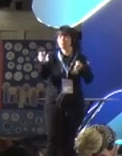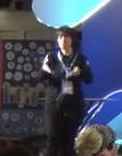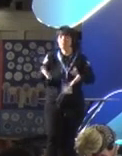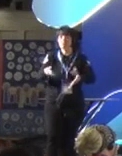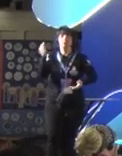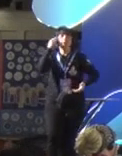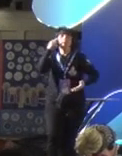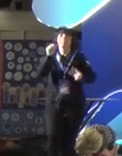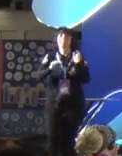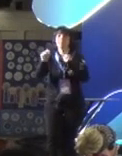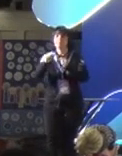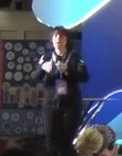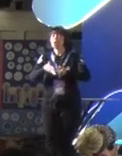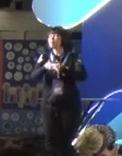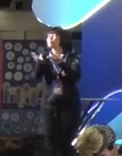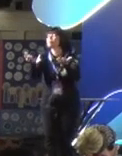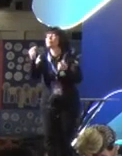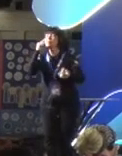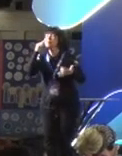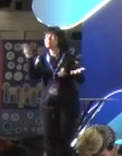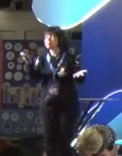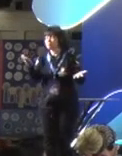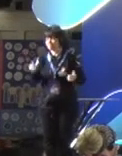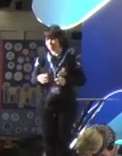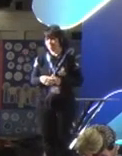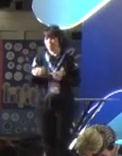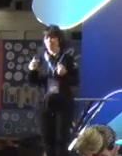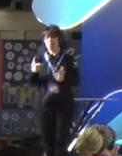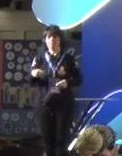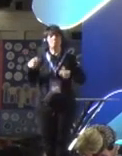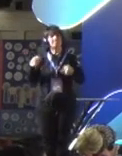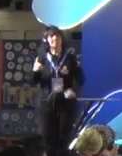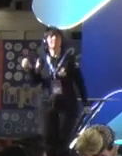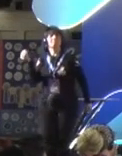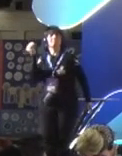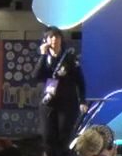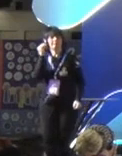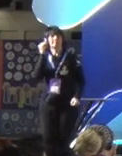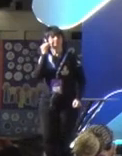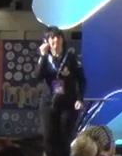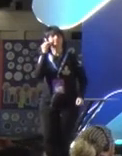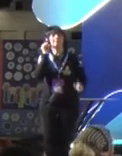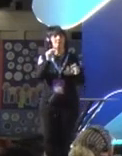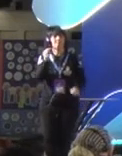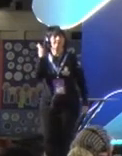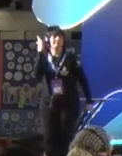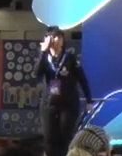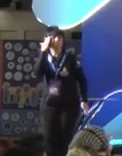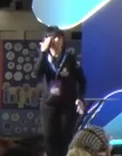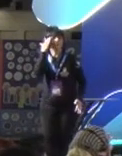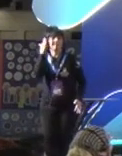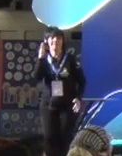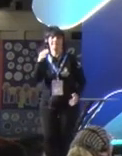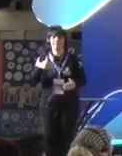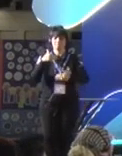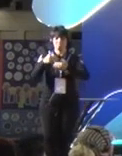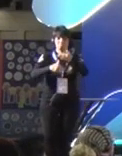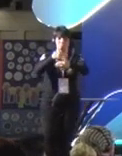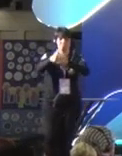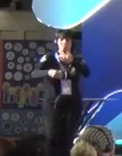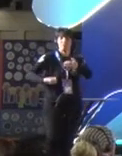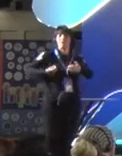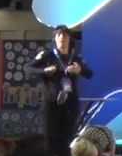think. And I want you to try and just understand them. Understand your own journey through life. Understand